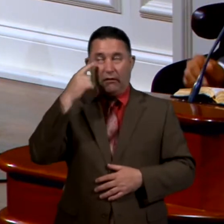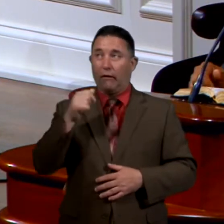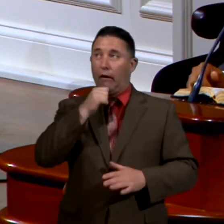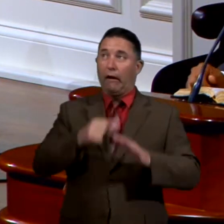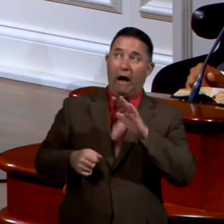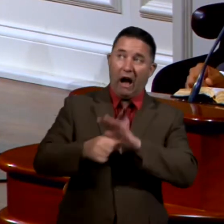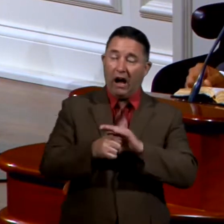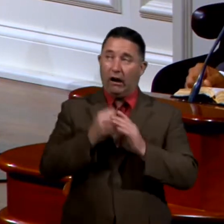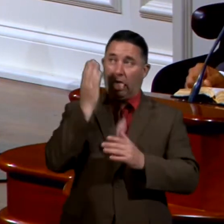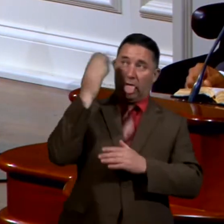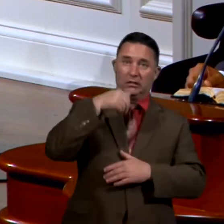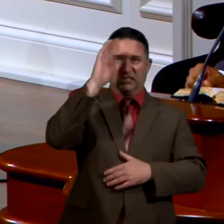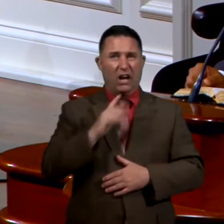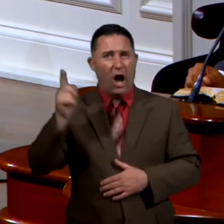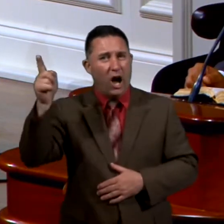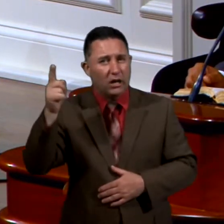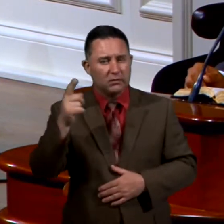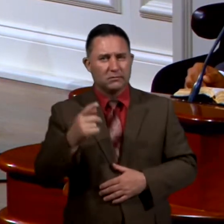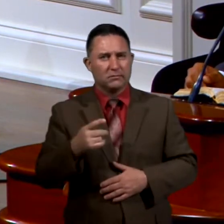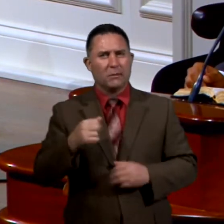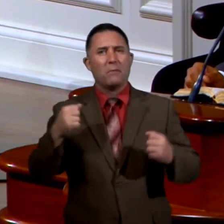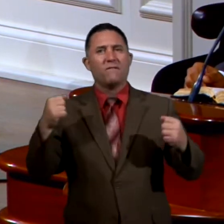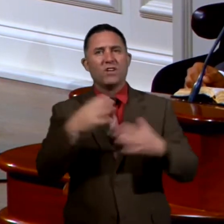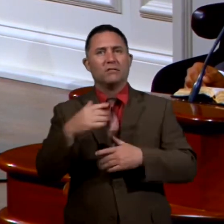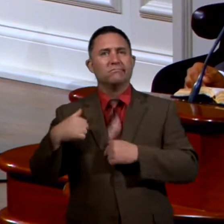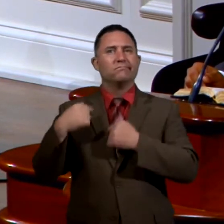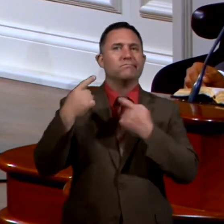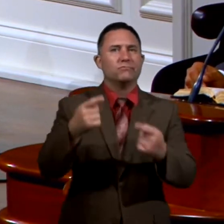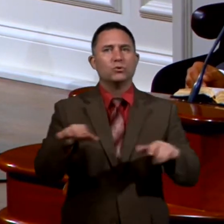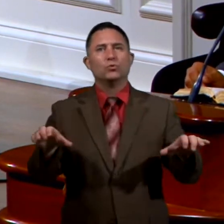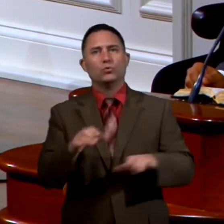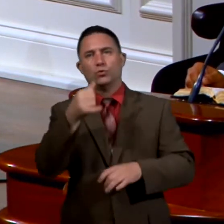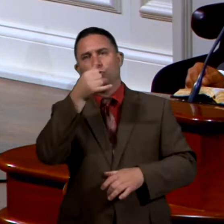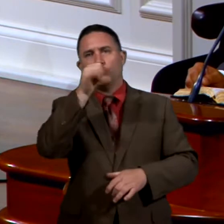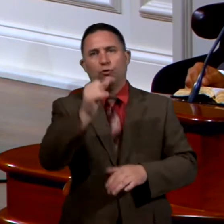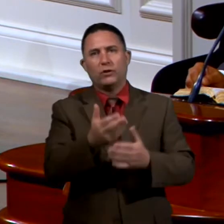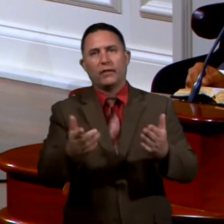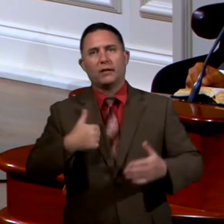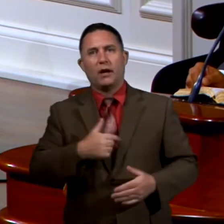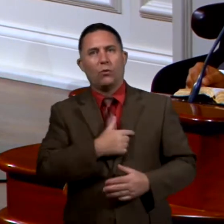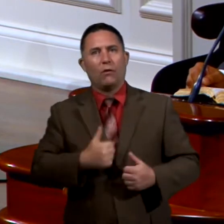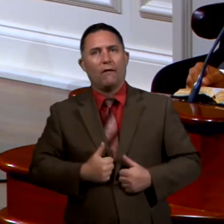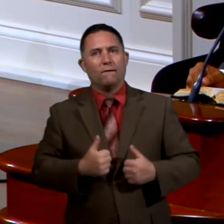hide from God. But fear has always led us to do foolish things in our life.